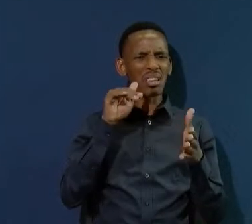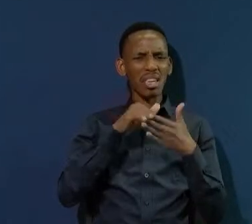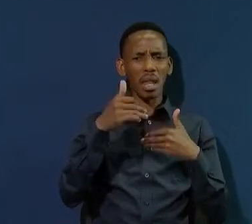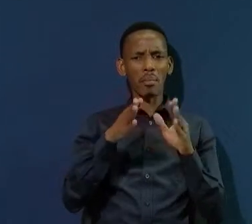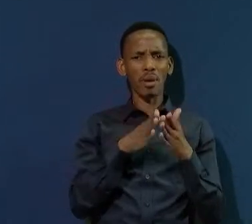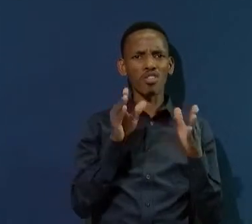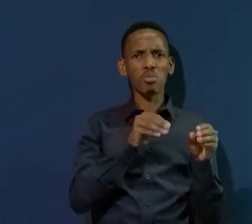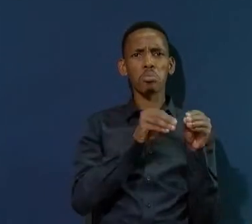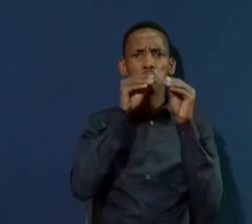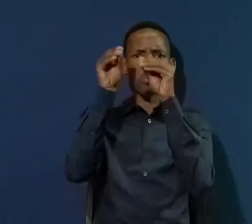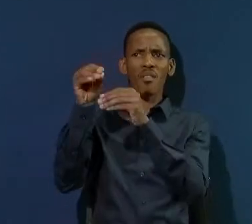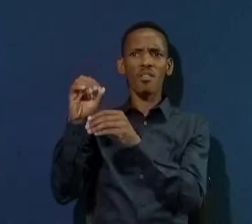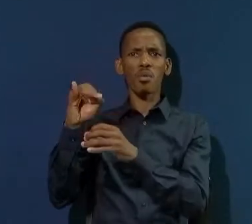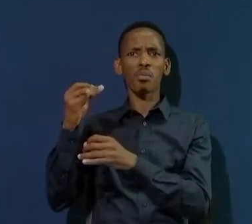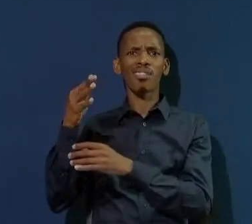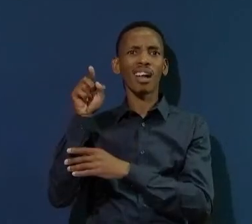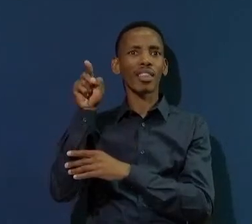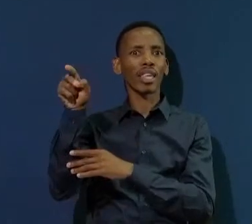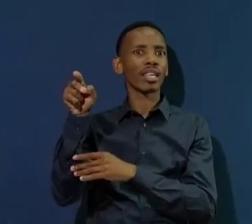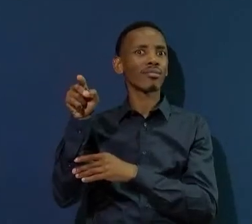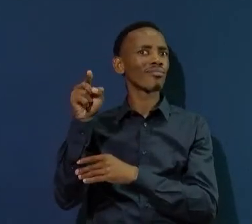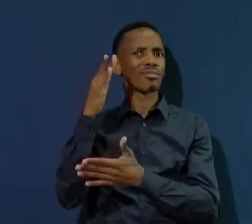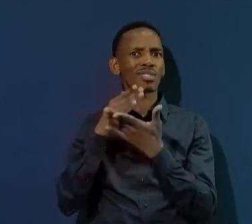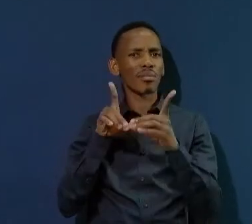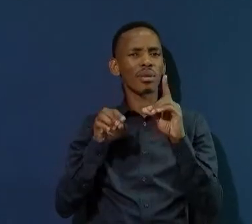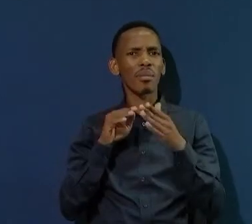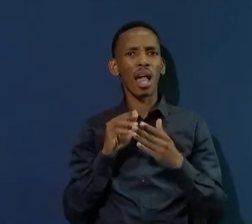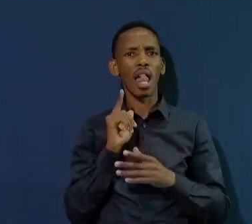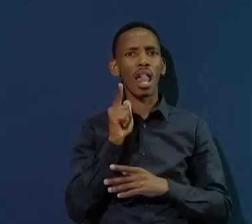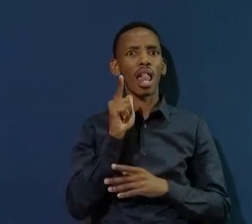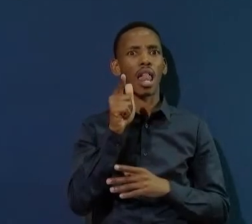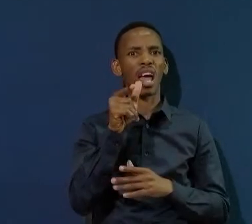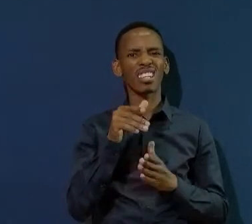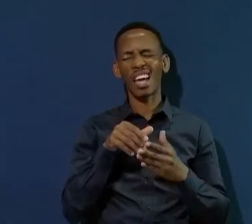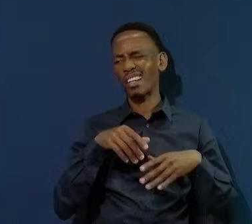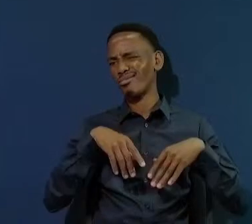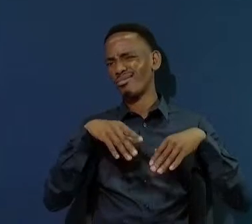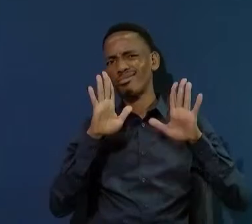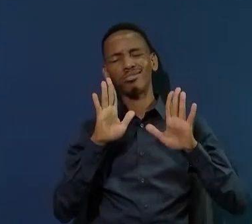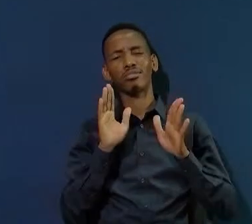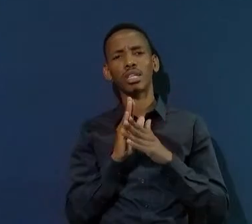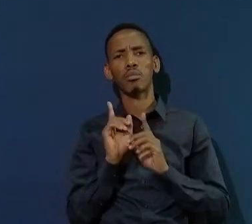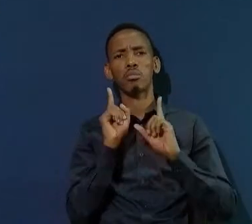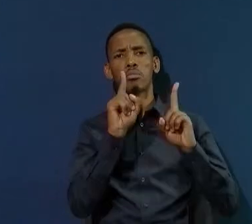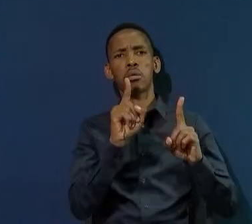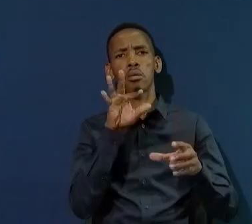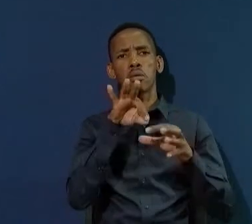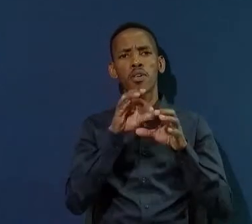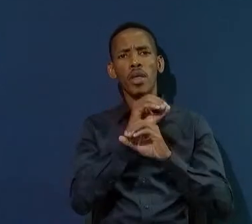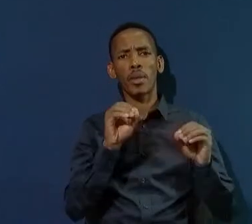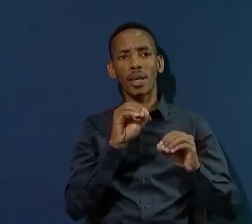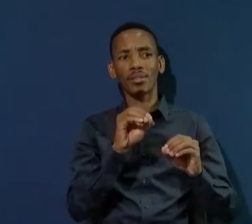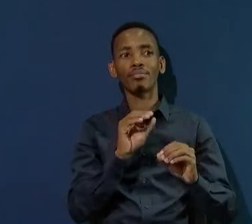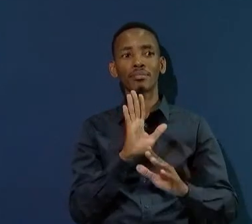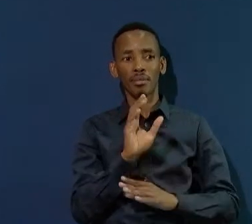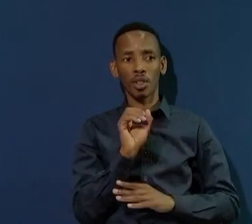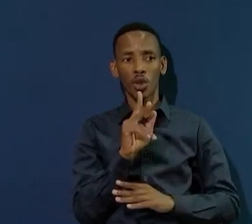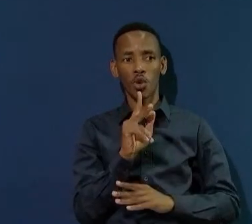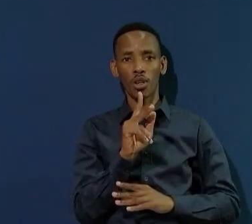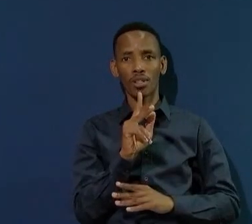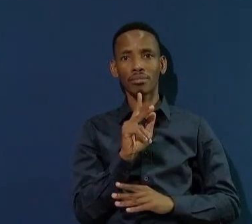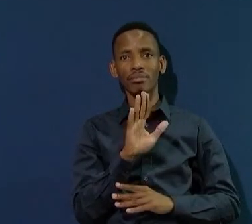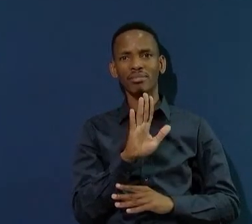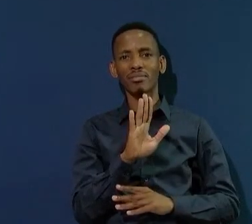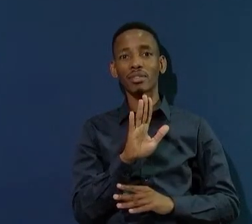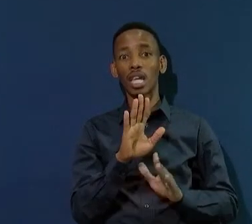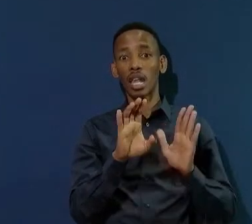station, because you are quite aware that it was a debate that happened just a couple of months ago. Emma, Yes. ke batla go lebella tse dingwe ke ra gore o file sekai